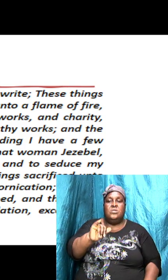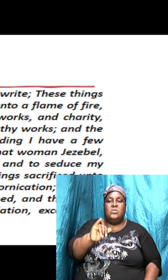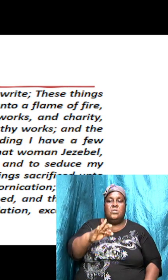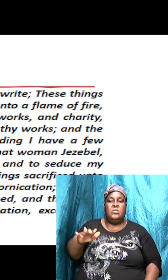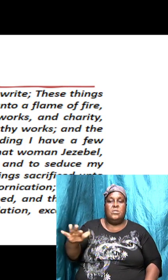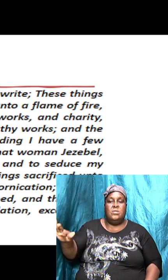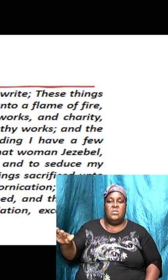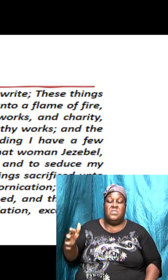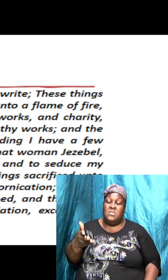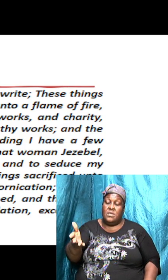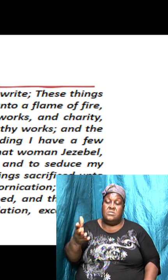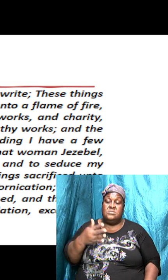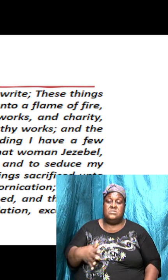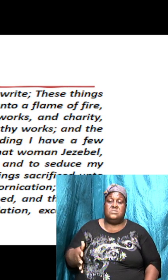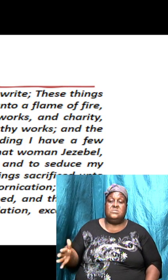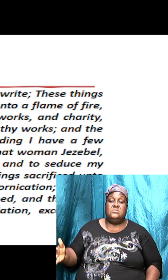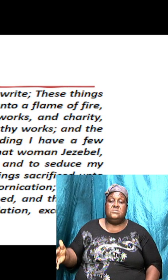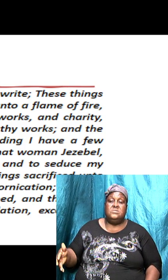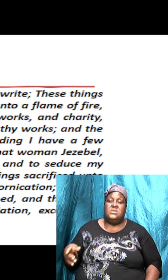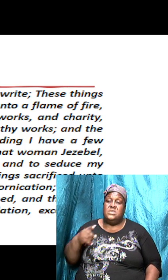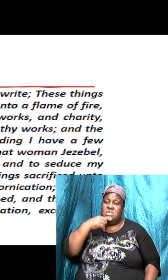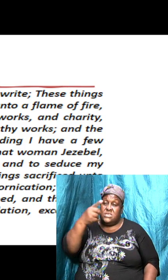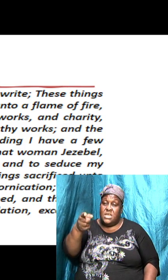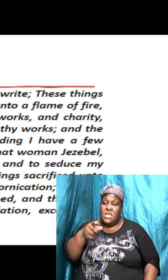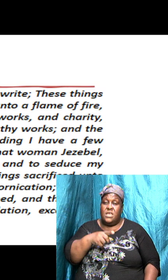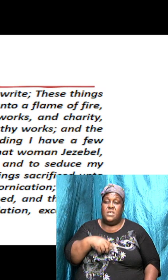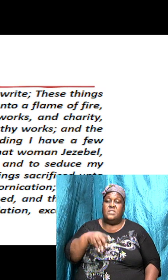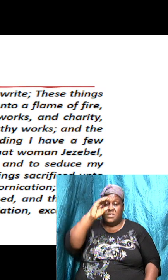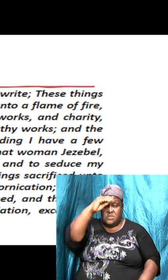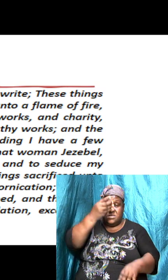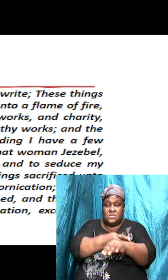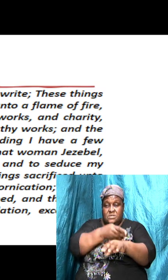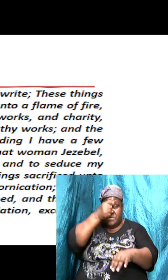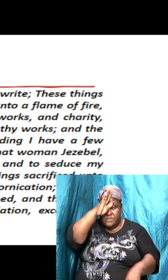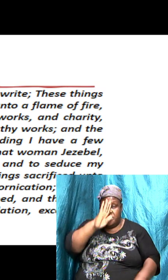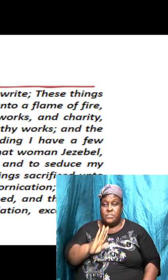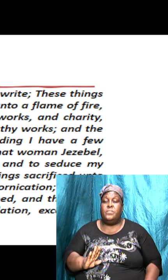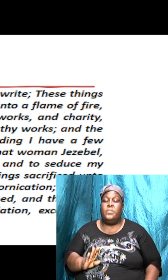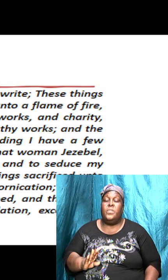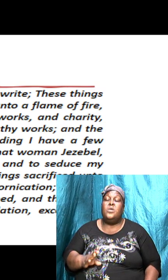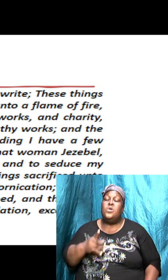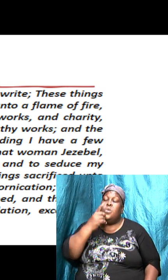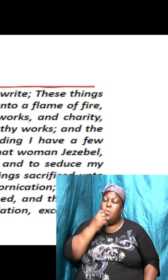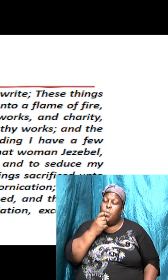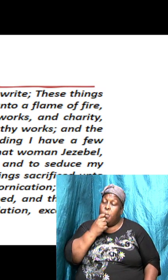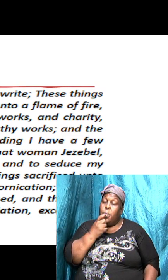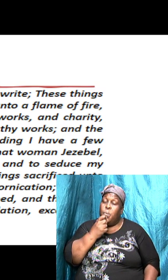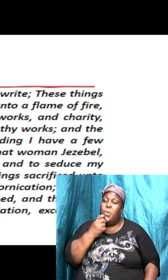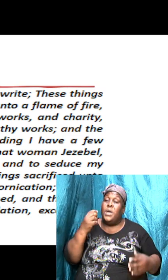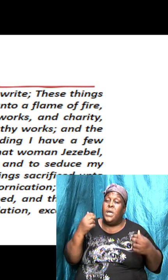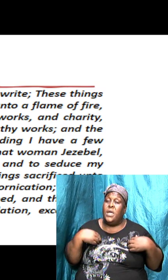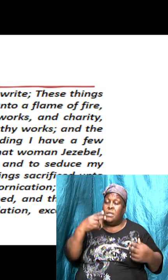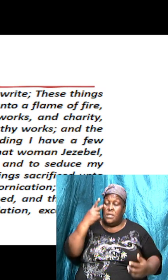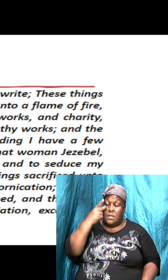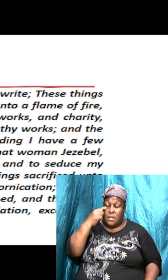these things saith the Son of God, who hath his eyes like unto